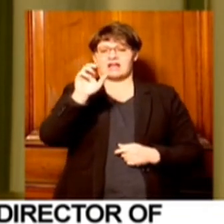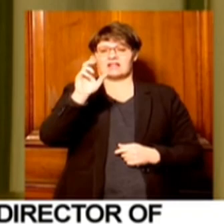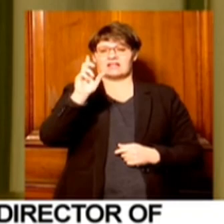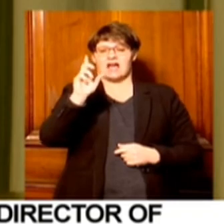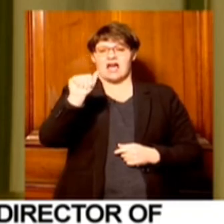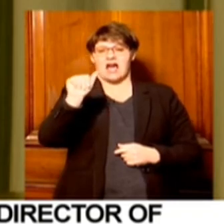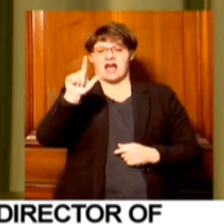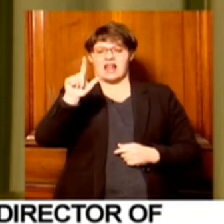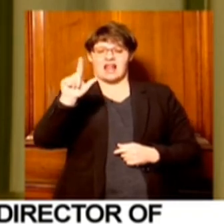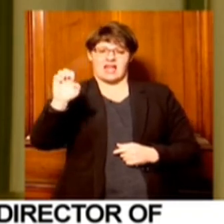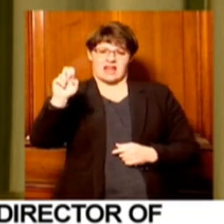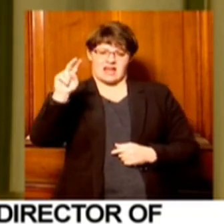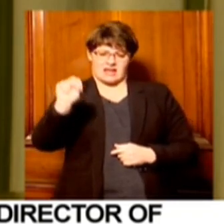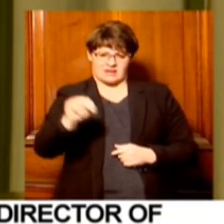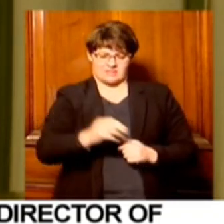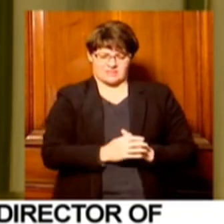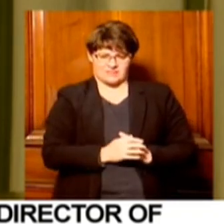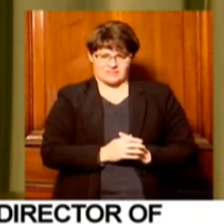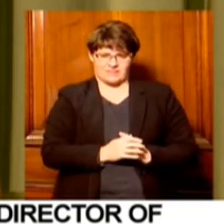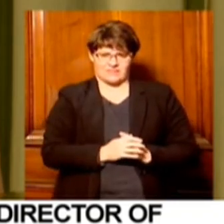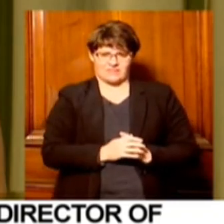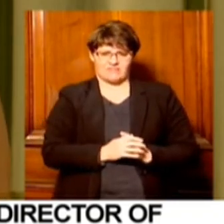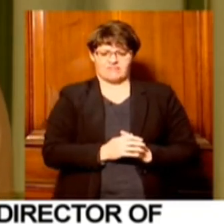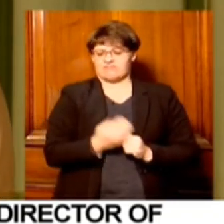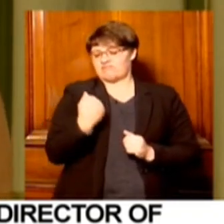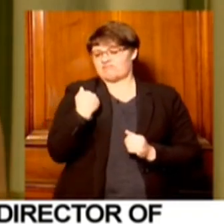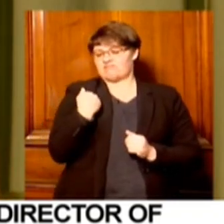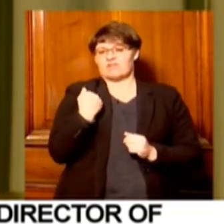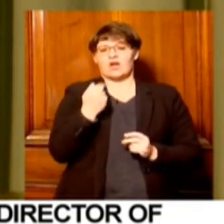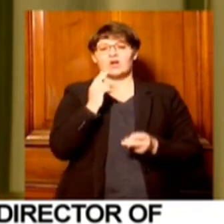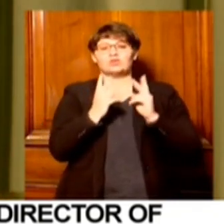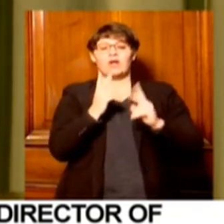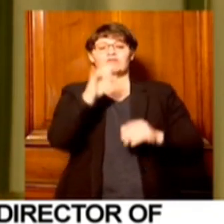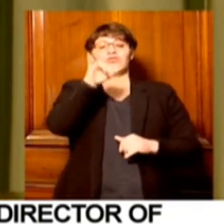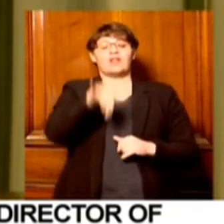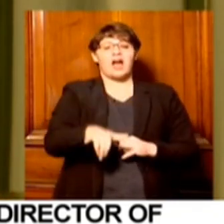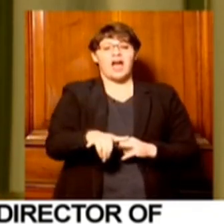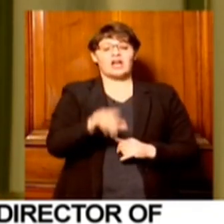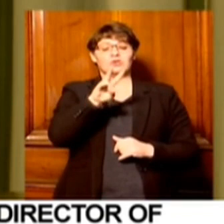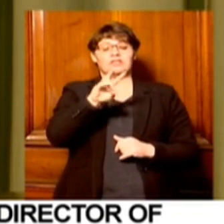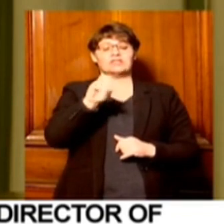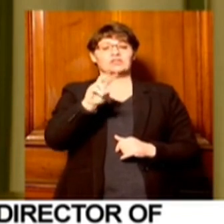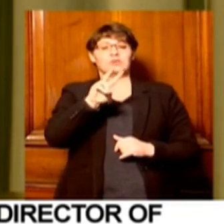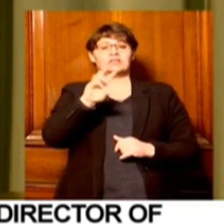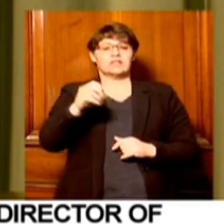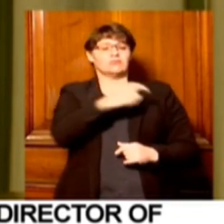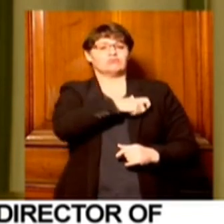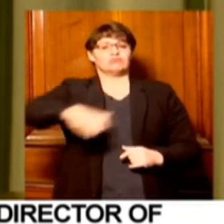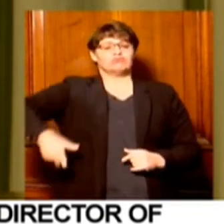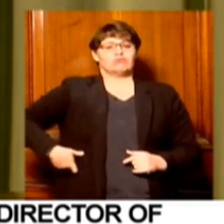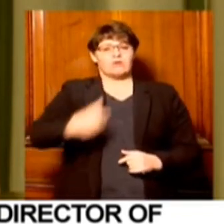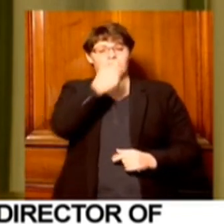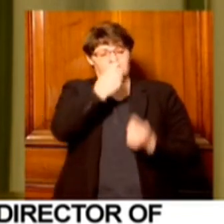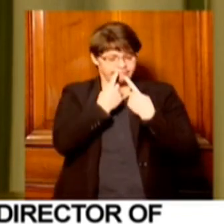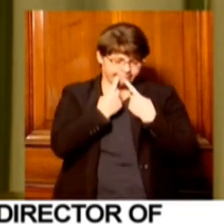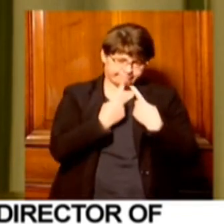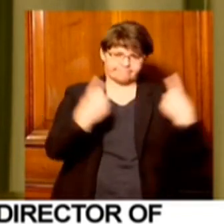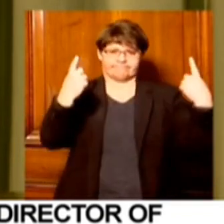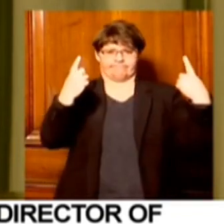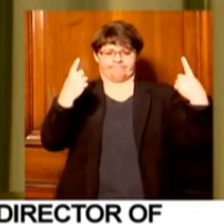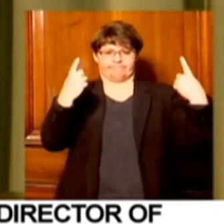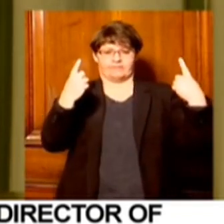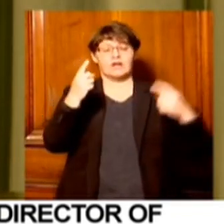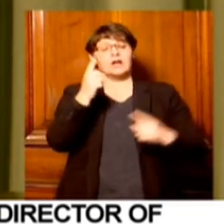In addressing the nation on the 12th of July 2020, President Ramaphosa warned us that